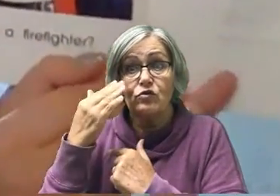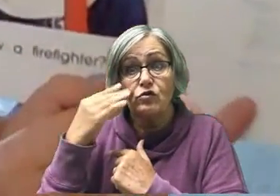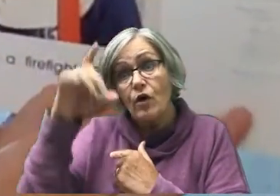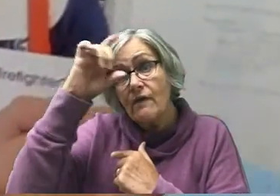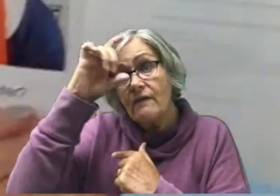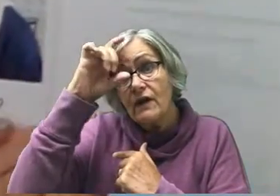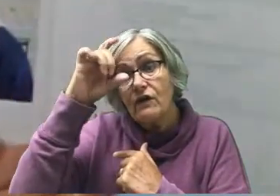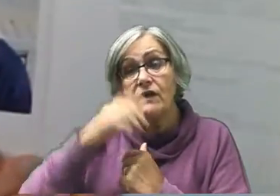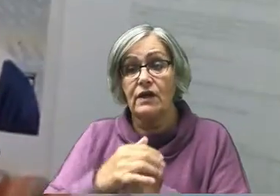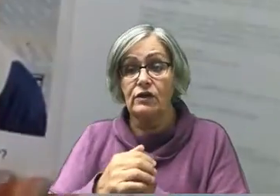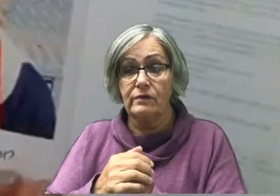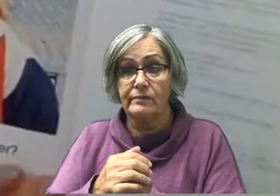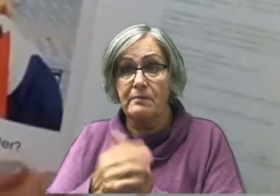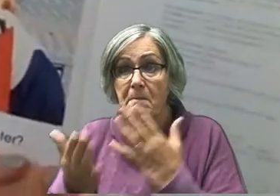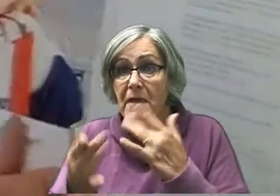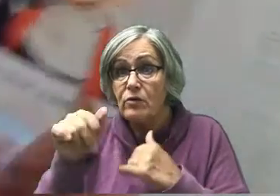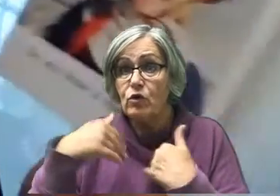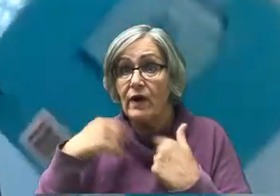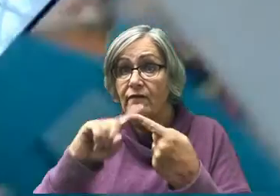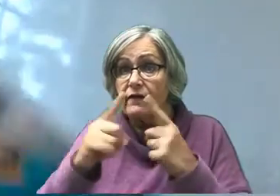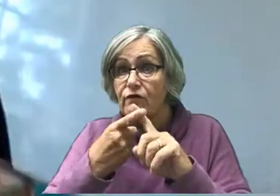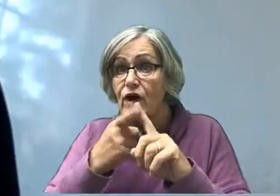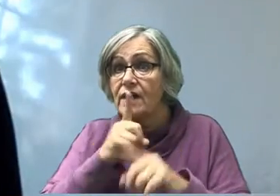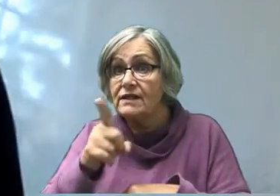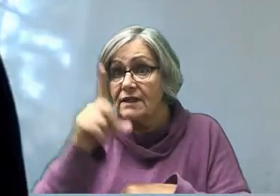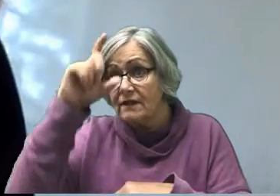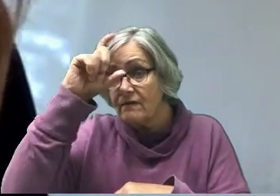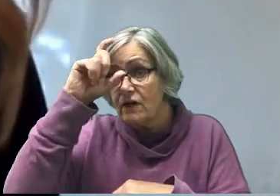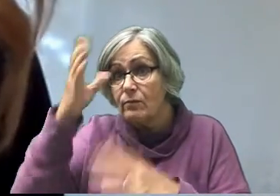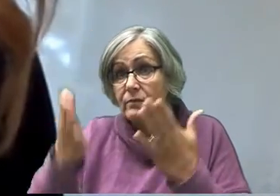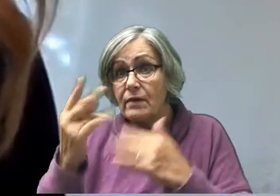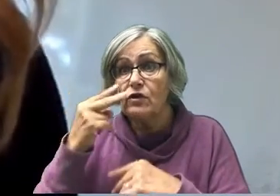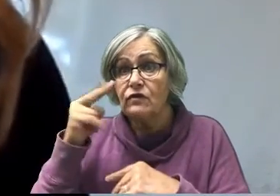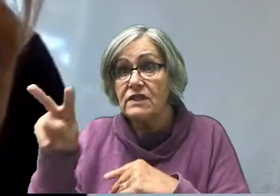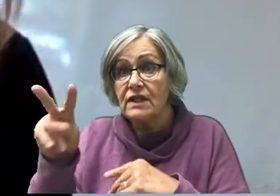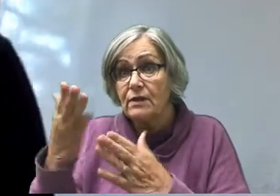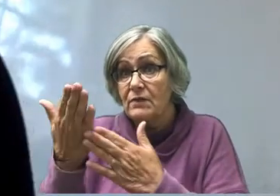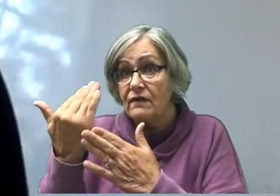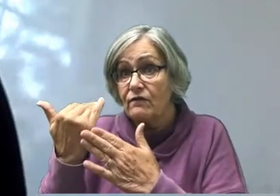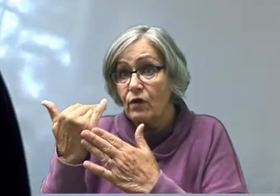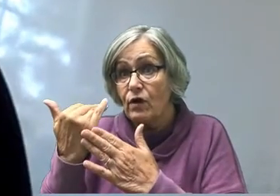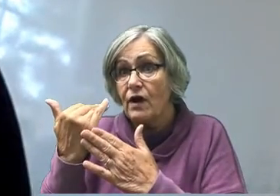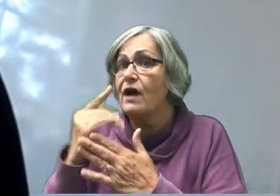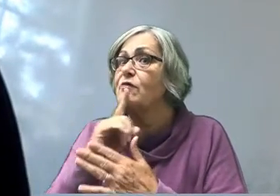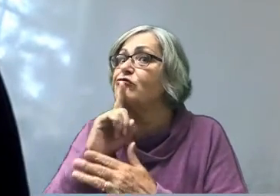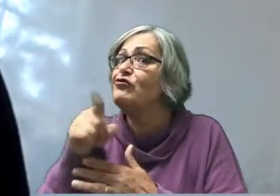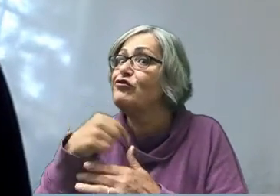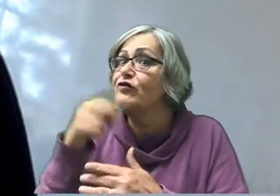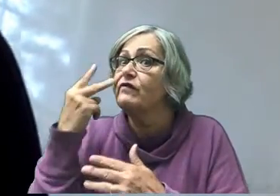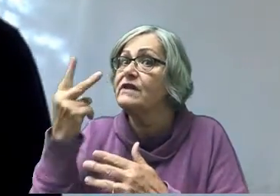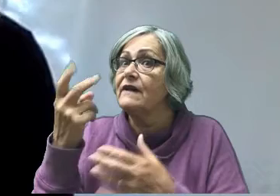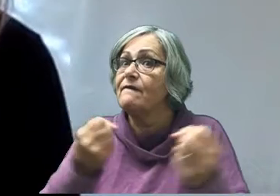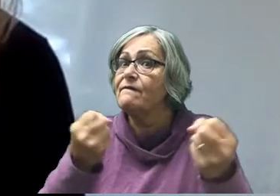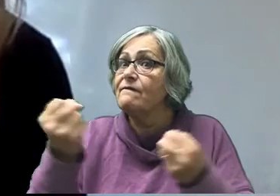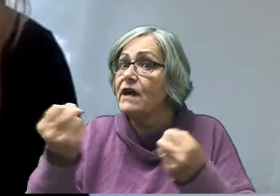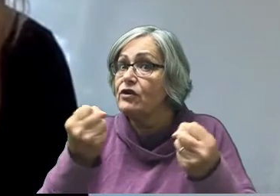Do you know a firefighter? Maybe you have a friend that's a firefighter, or maybe you've seen one before. I bet you've seen a